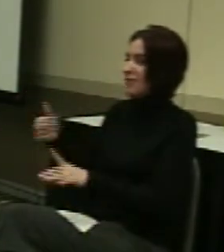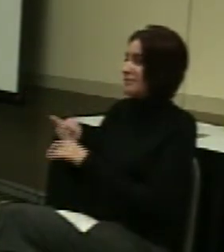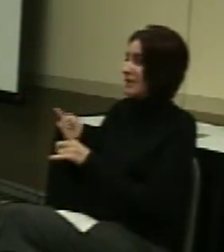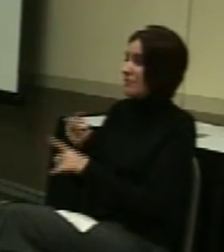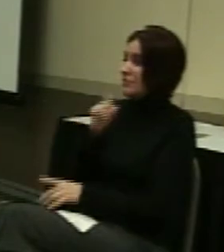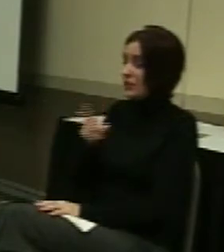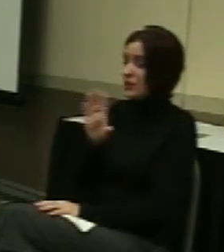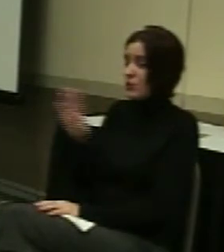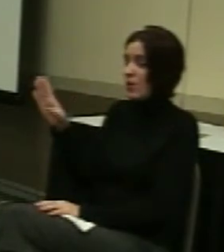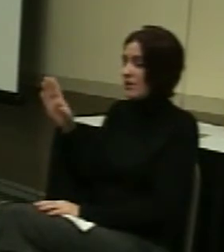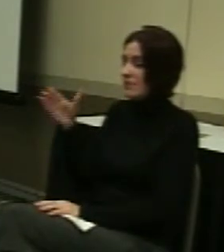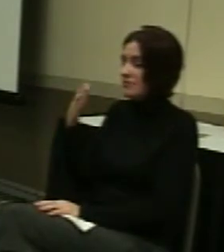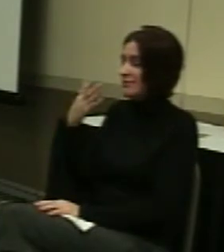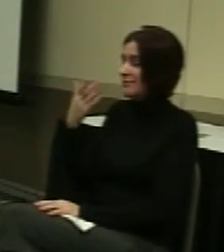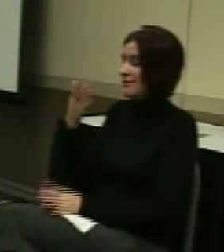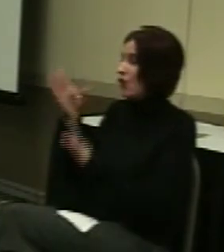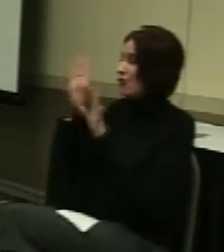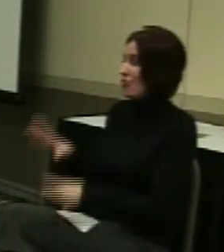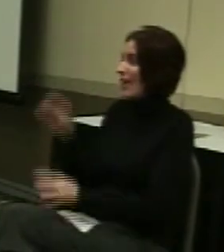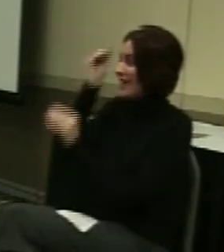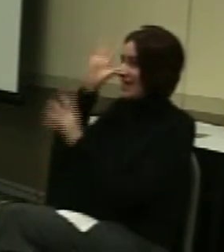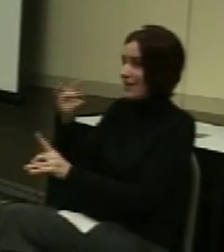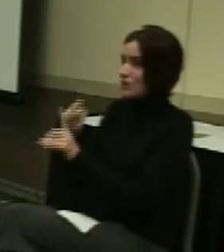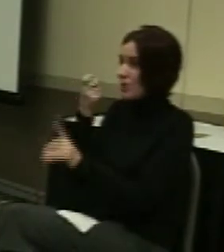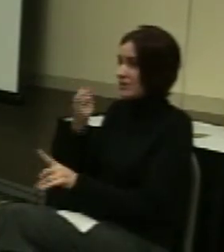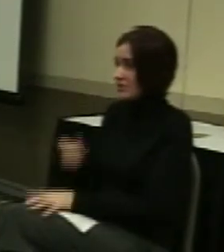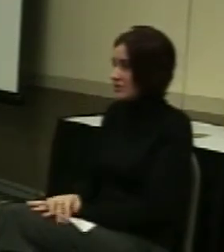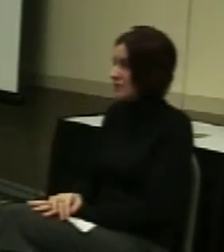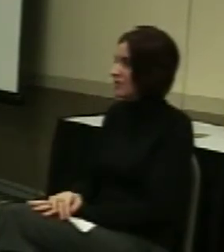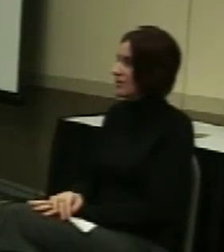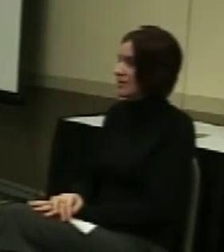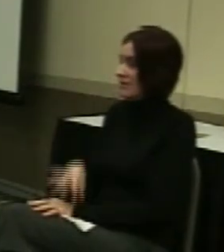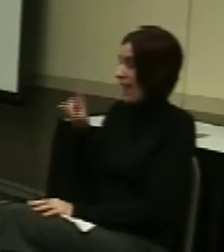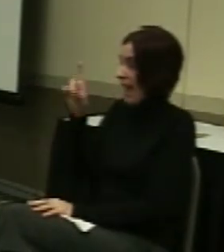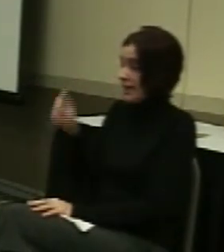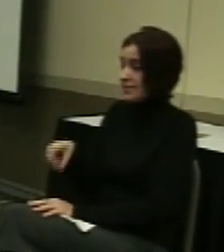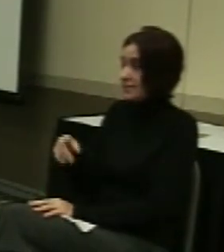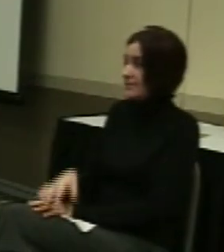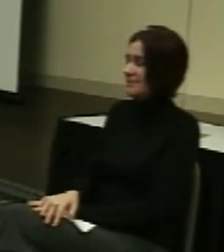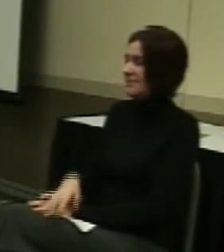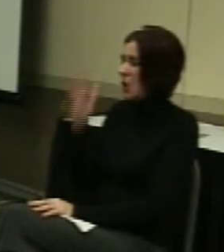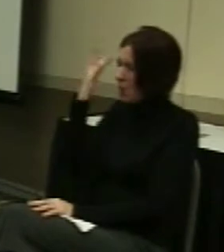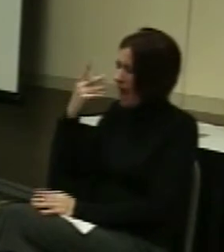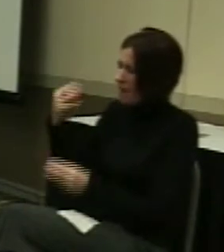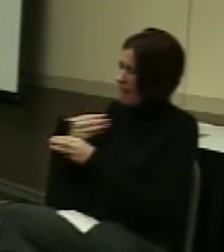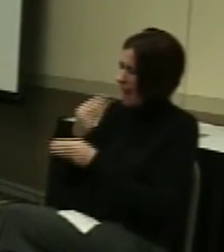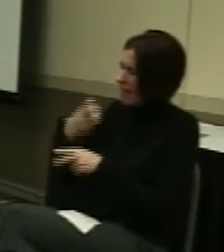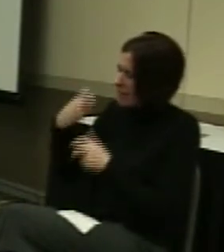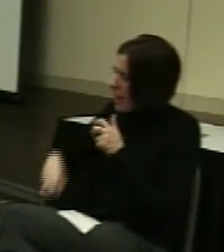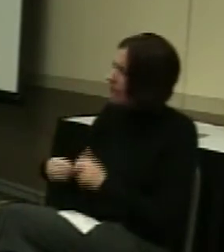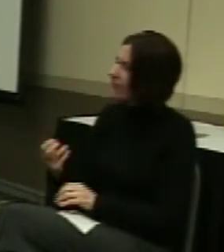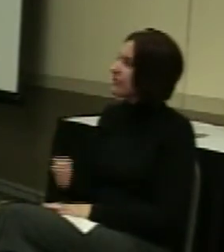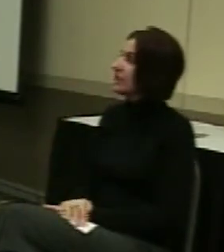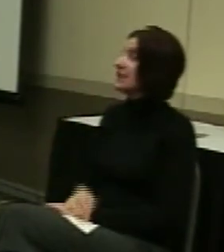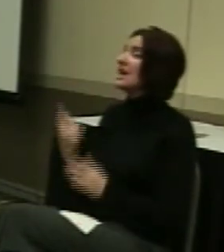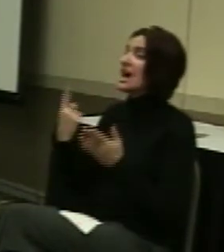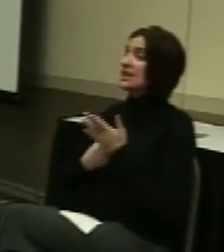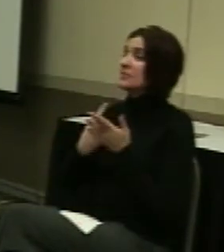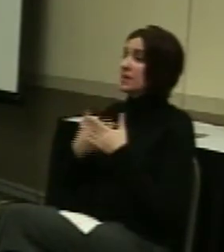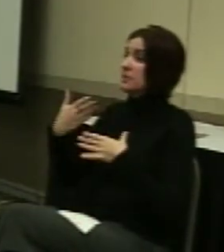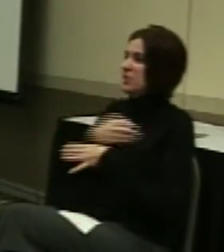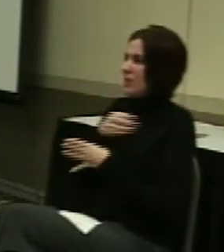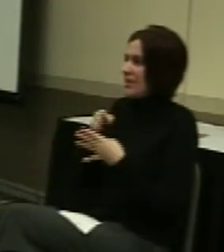very excellent data source. Why is it that math is so hard? Sometimes in between the lines they're actually giving you